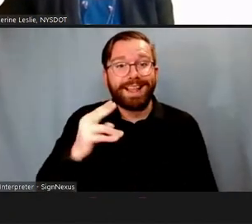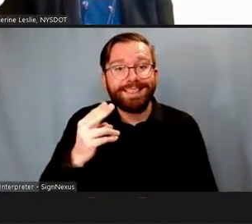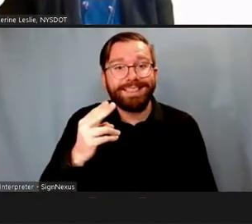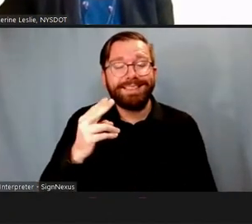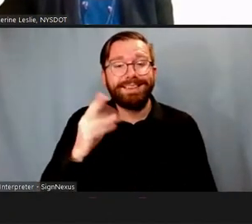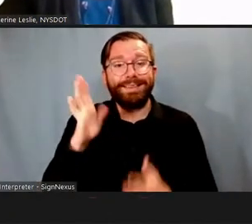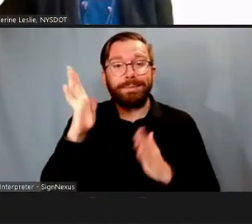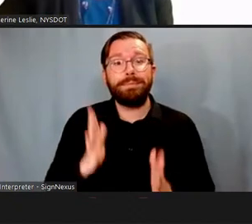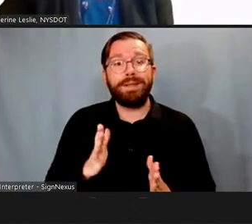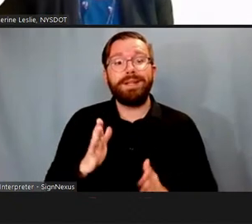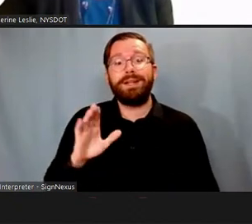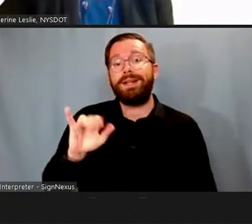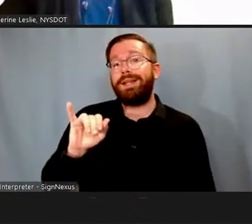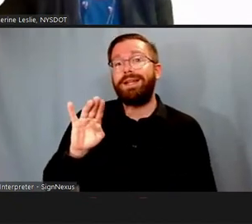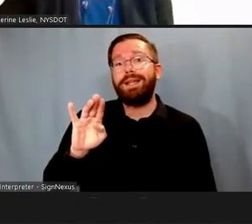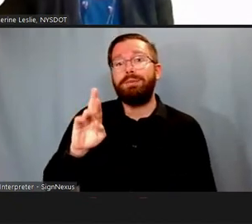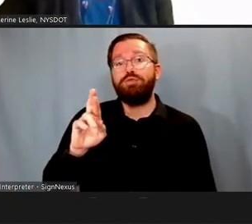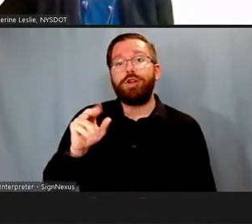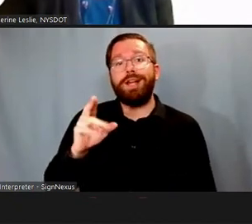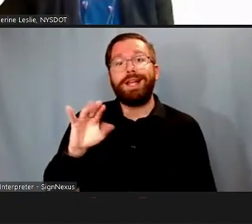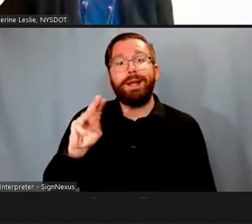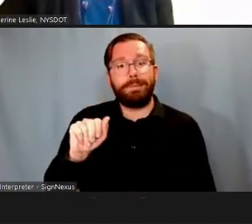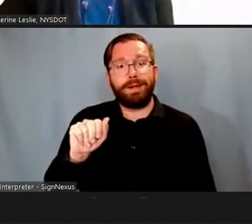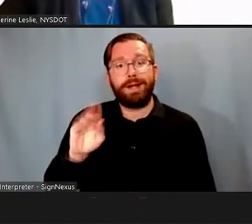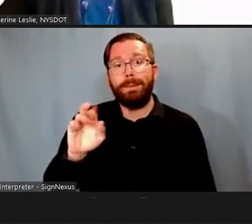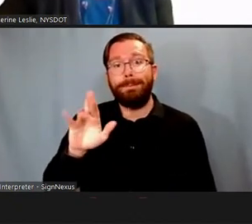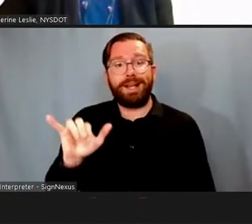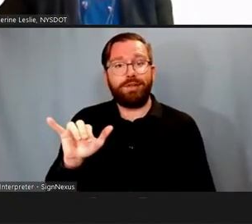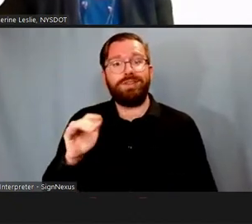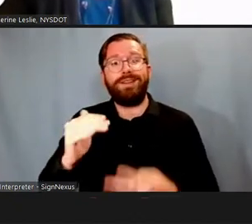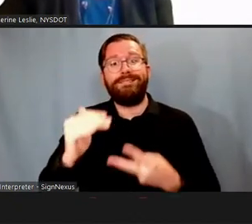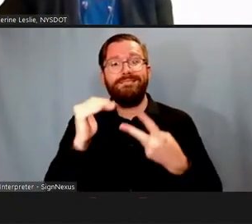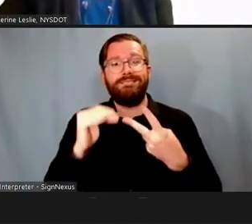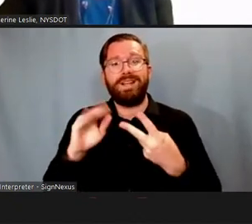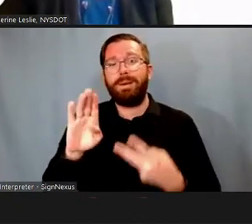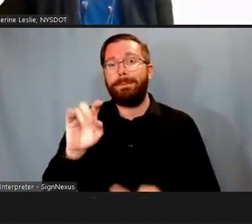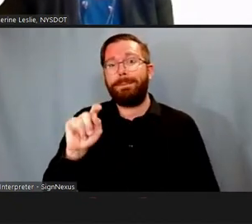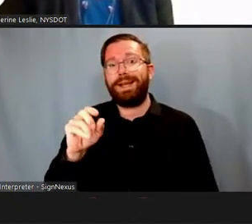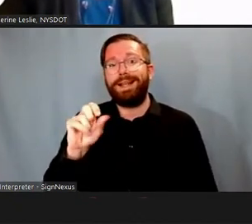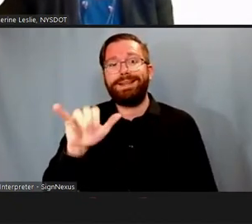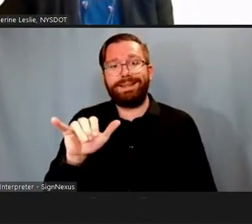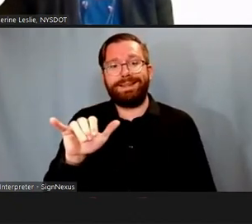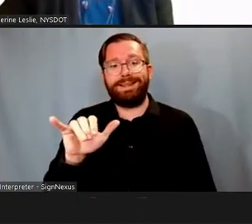ibrahimo berry followed by betsy plum